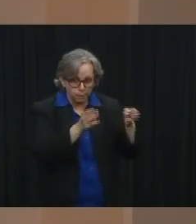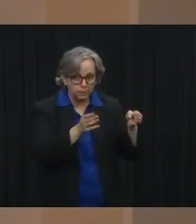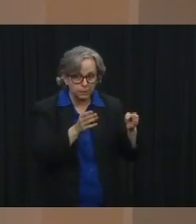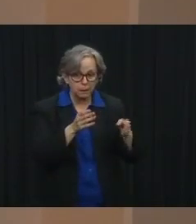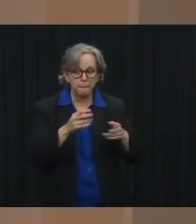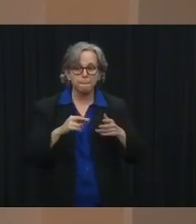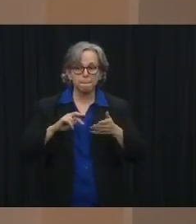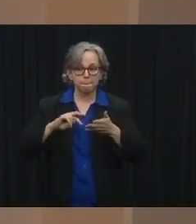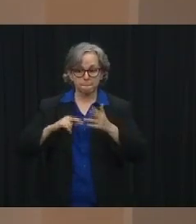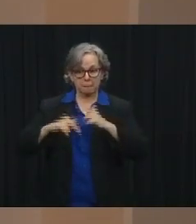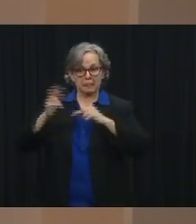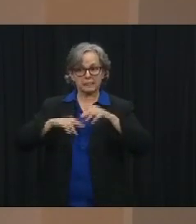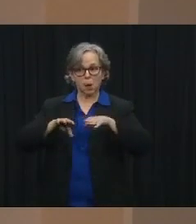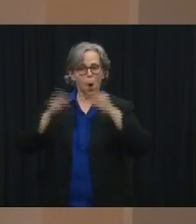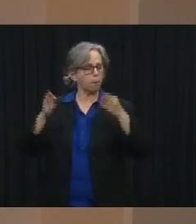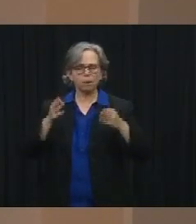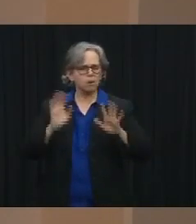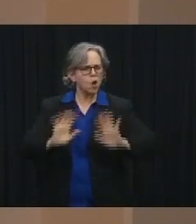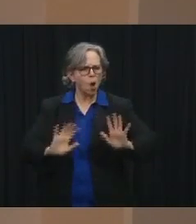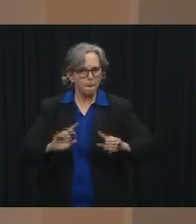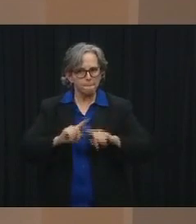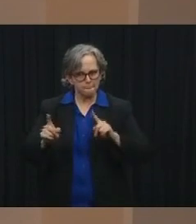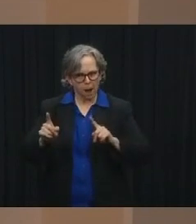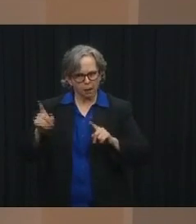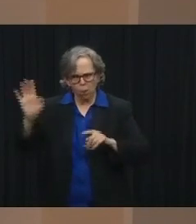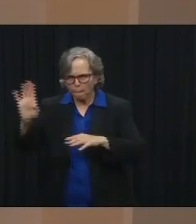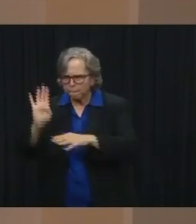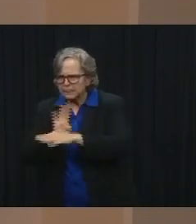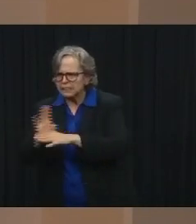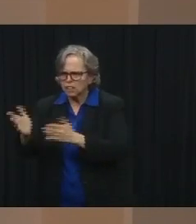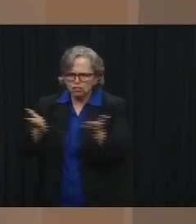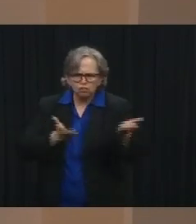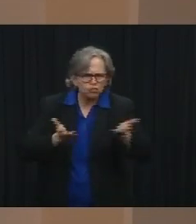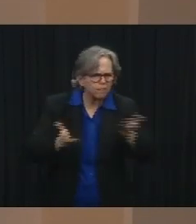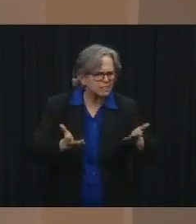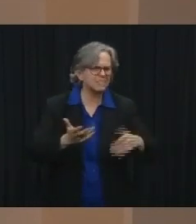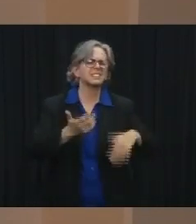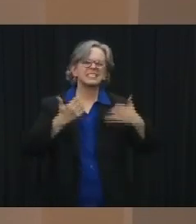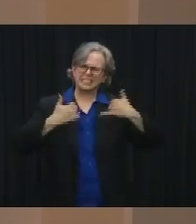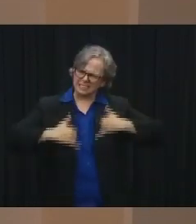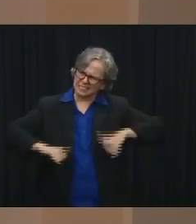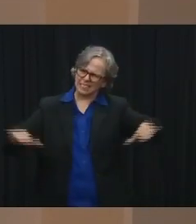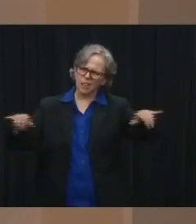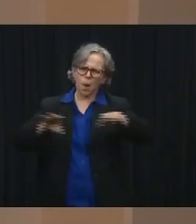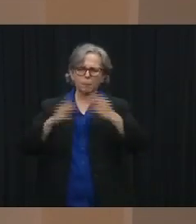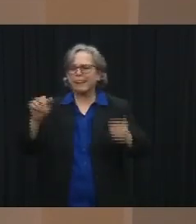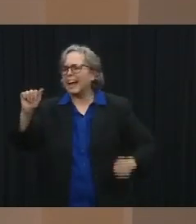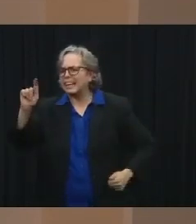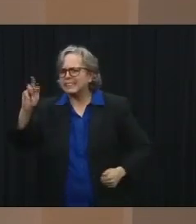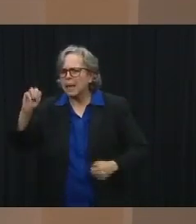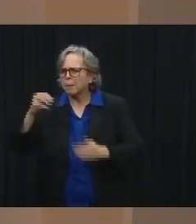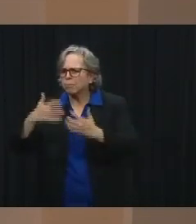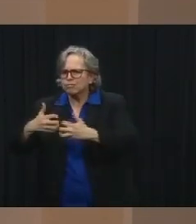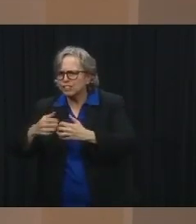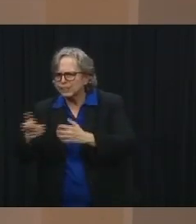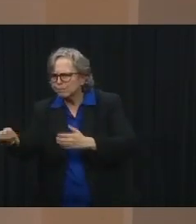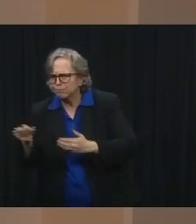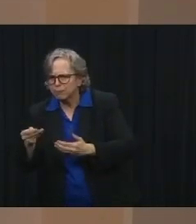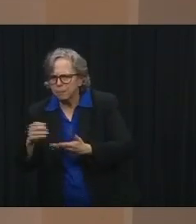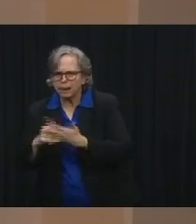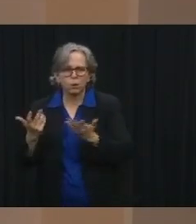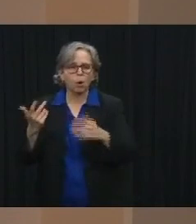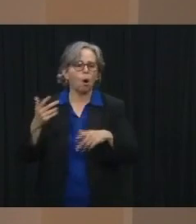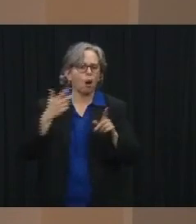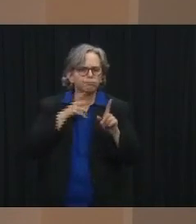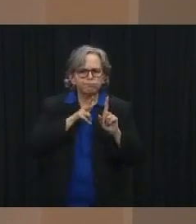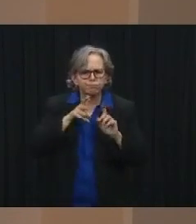social distancing component, but they have ATMs and drive-ups and other types of online services where